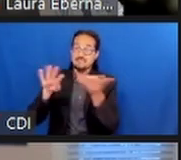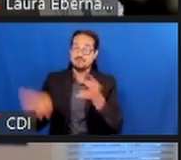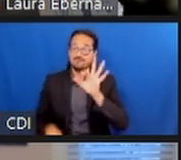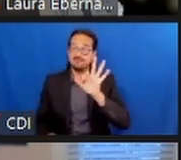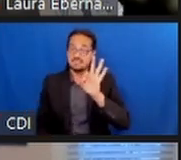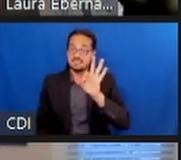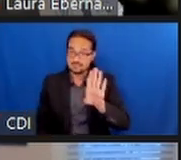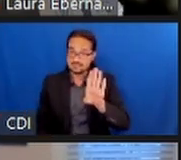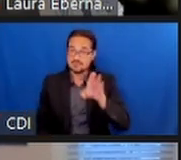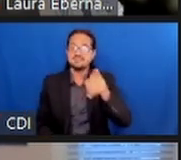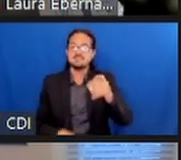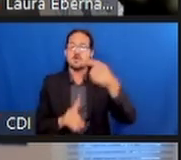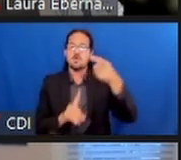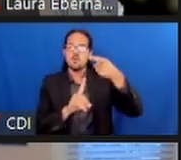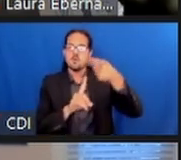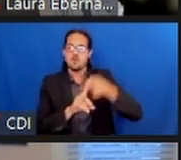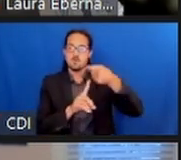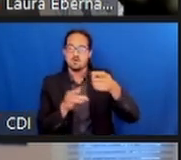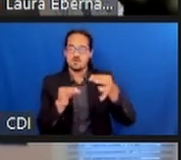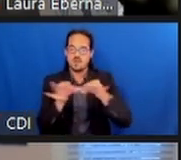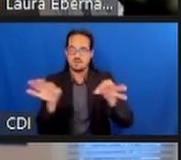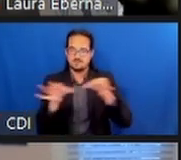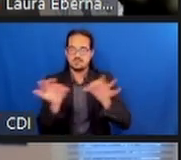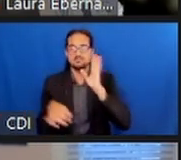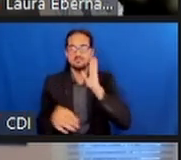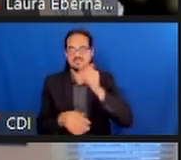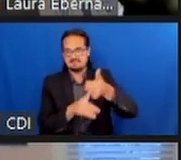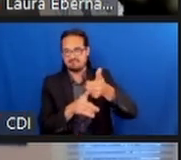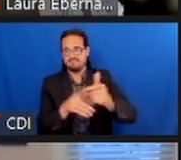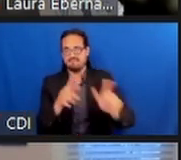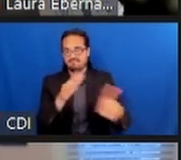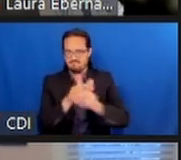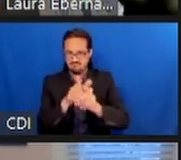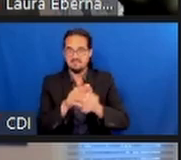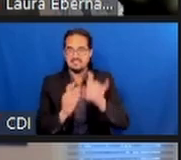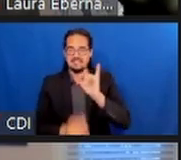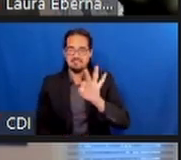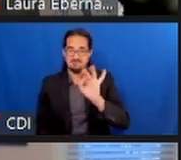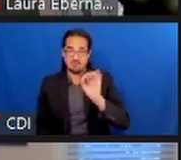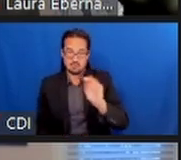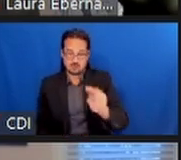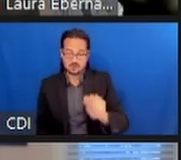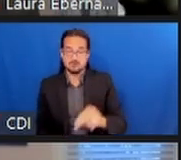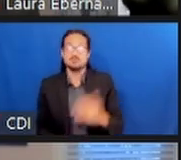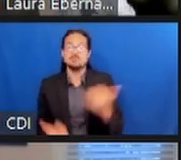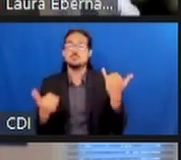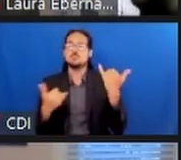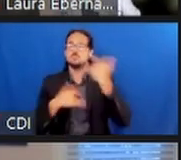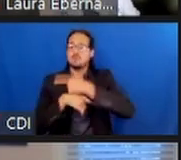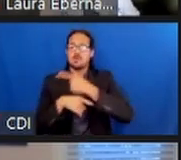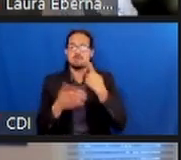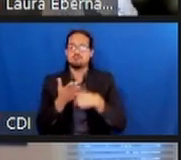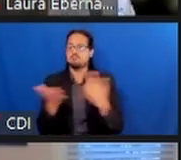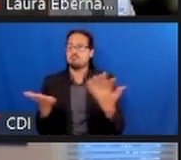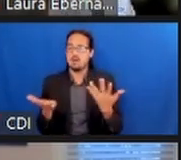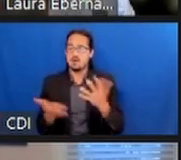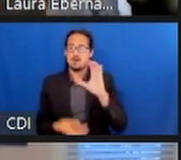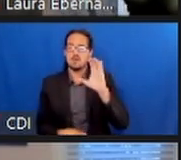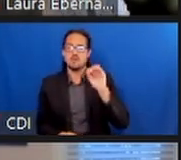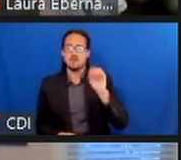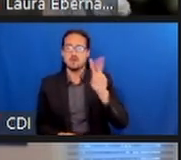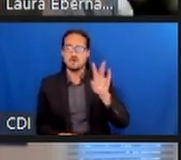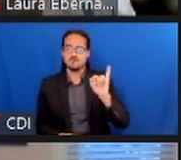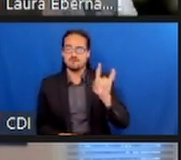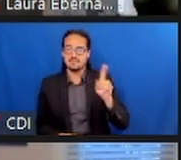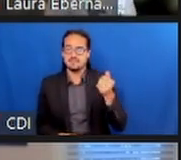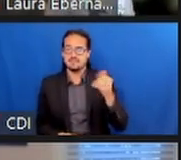appear. Well, tonight our theme is COVID-19. What's next for Marin? And with the blueprint for the safer economy